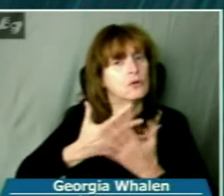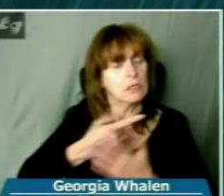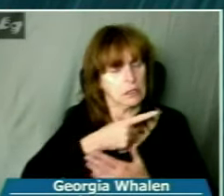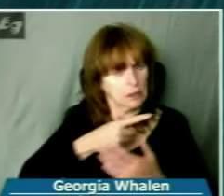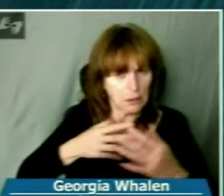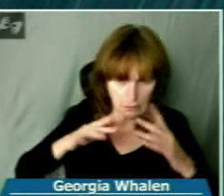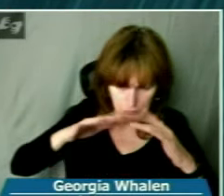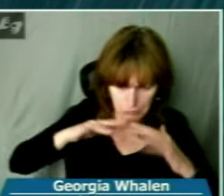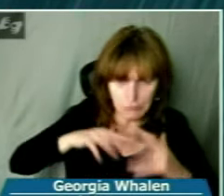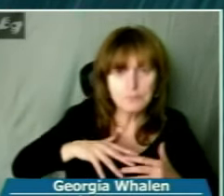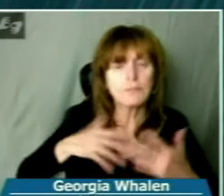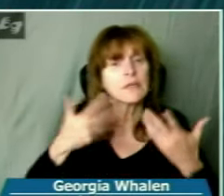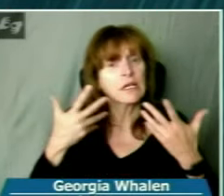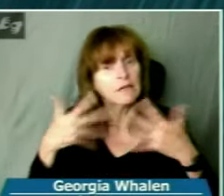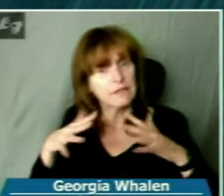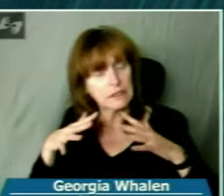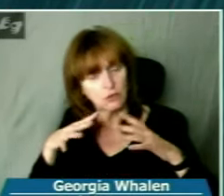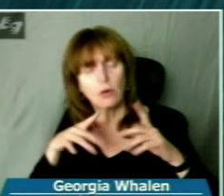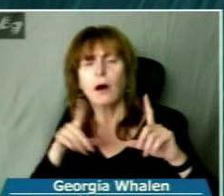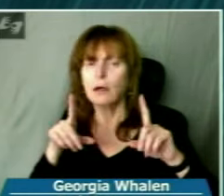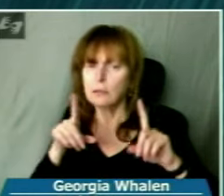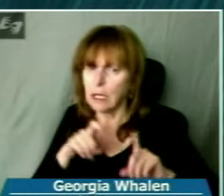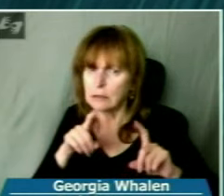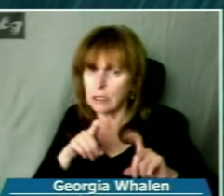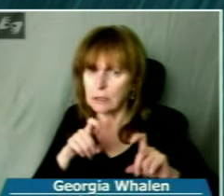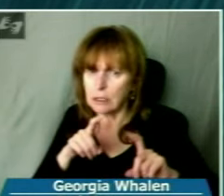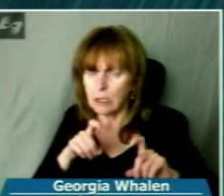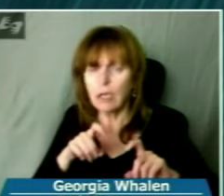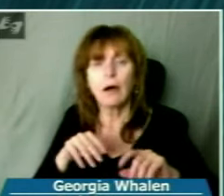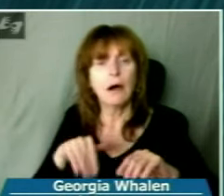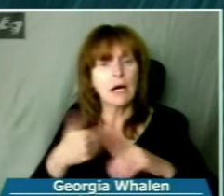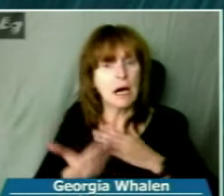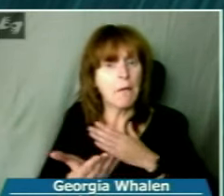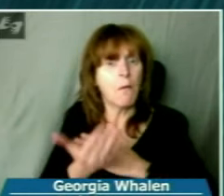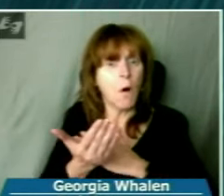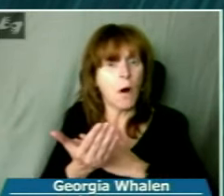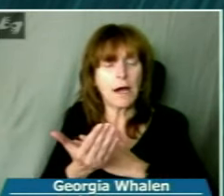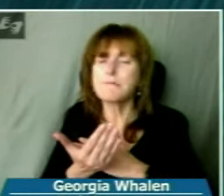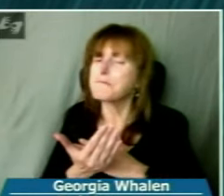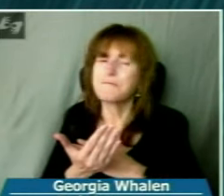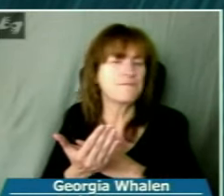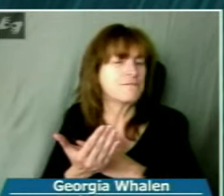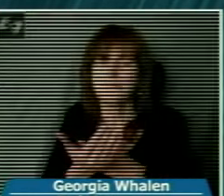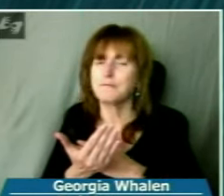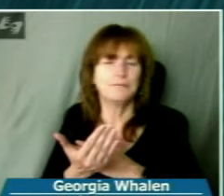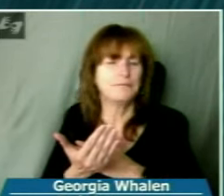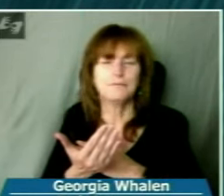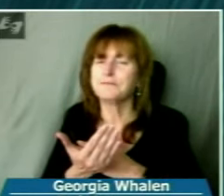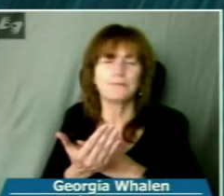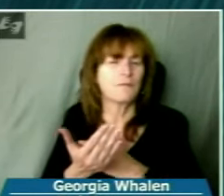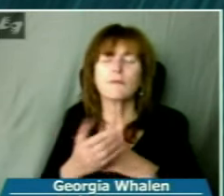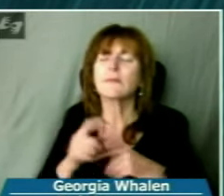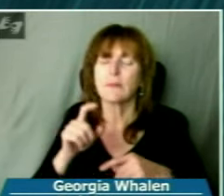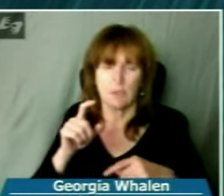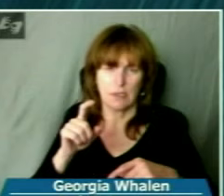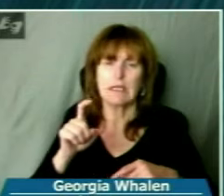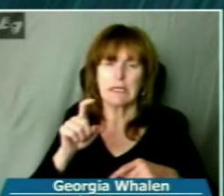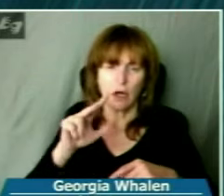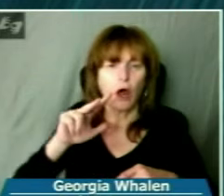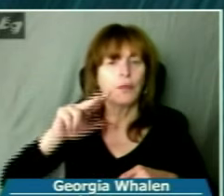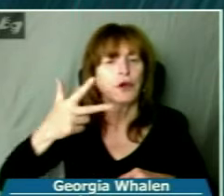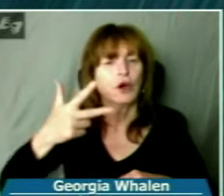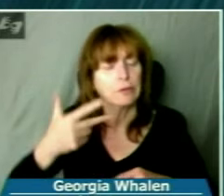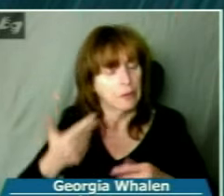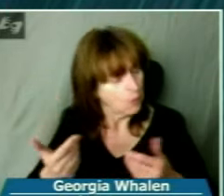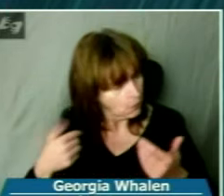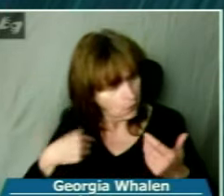they did. And then once they had done that in the morning, they said, well, we want to run it one more set of tests again. And so they did do that and followed up with this